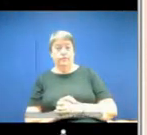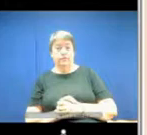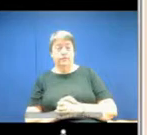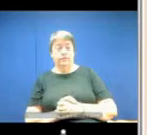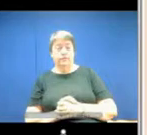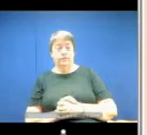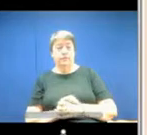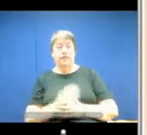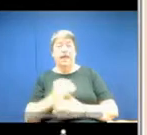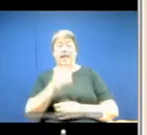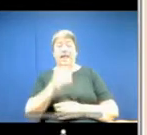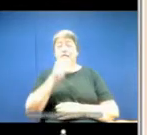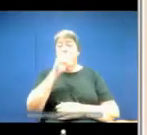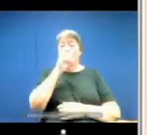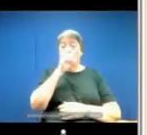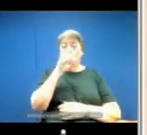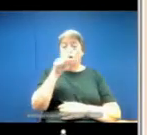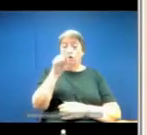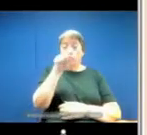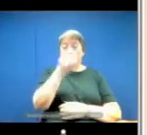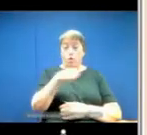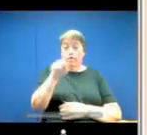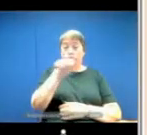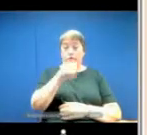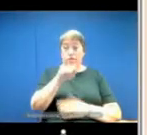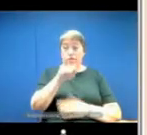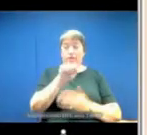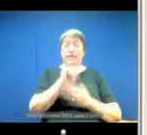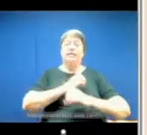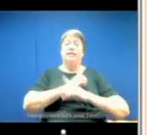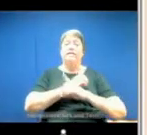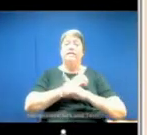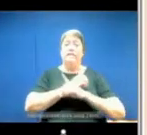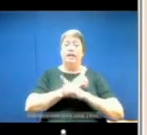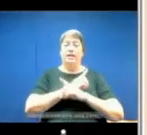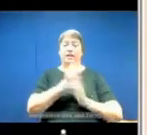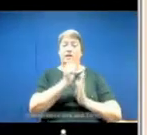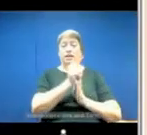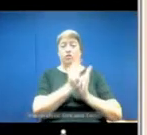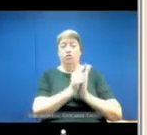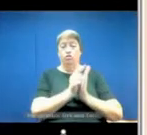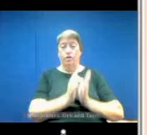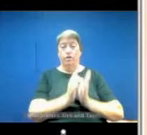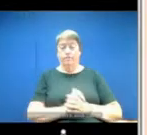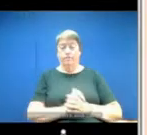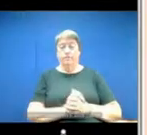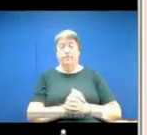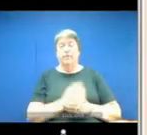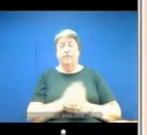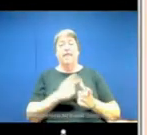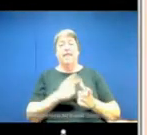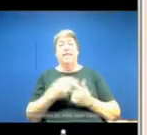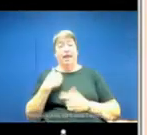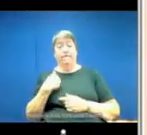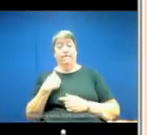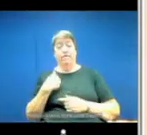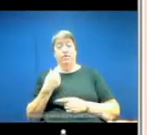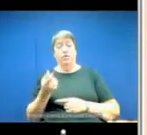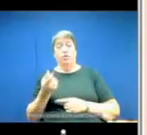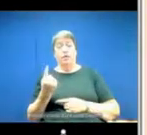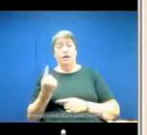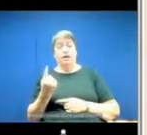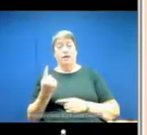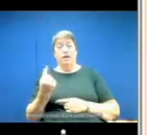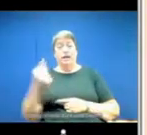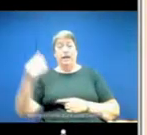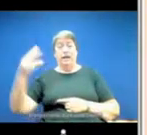And the orange oval is the defending attorney. Then there is one camera